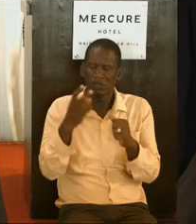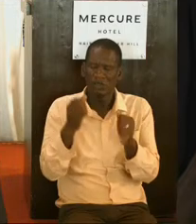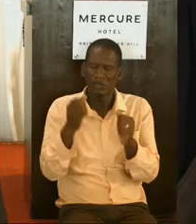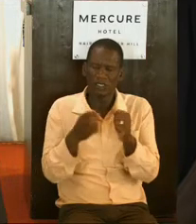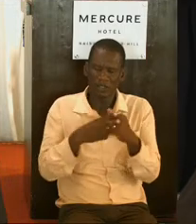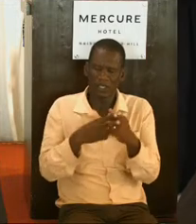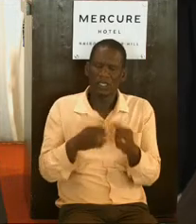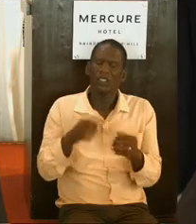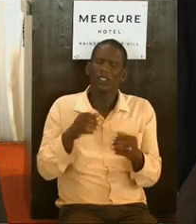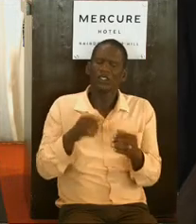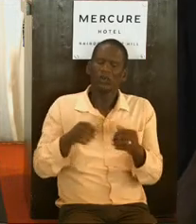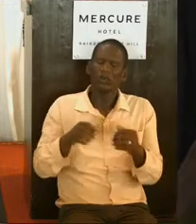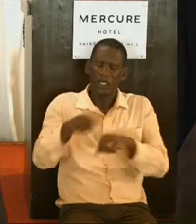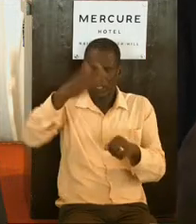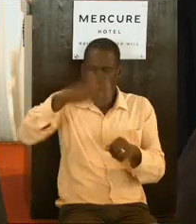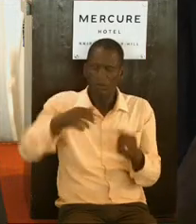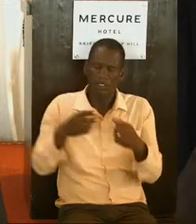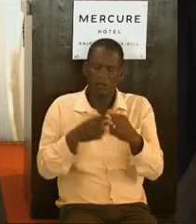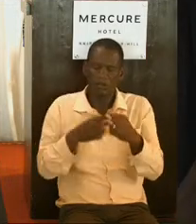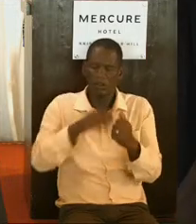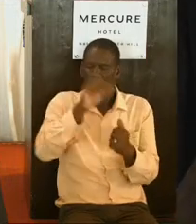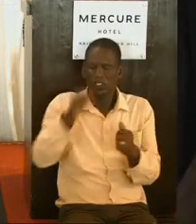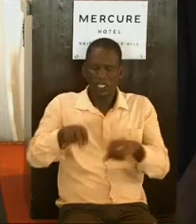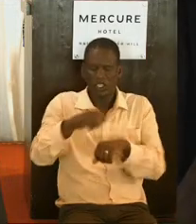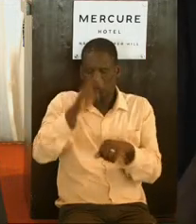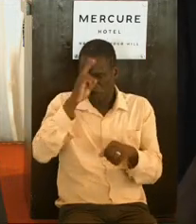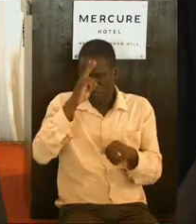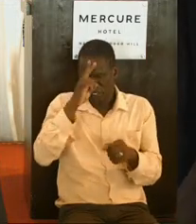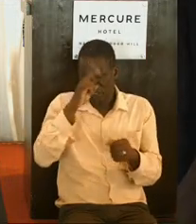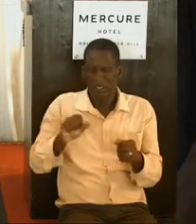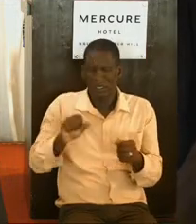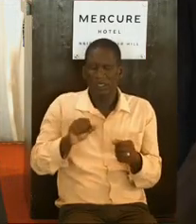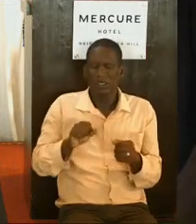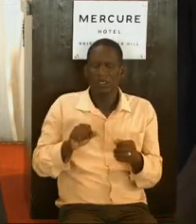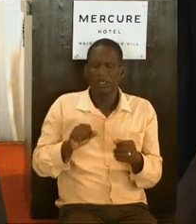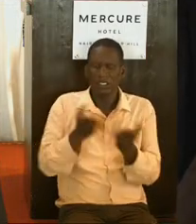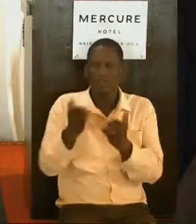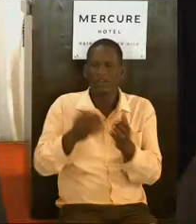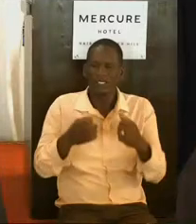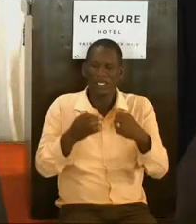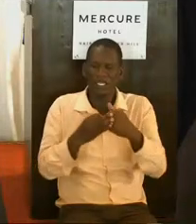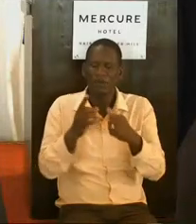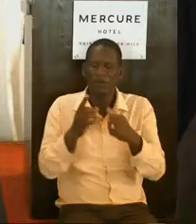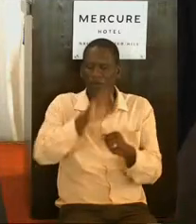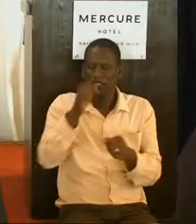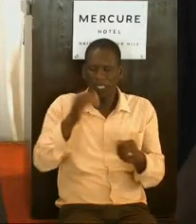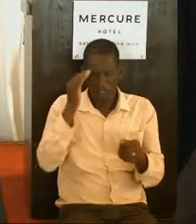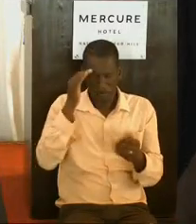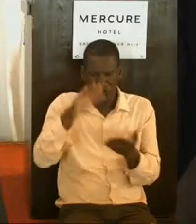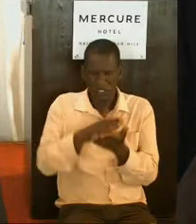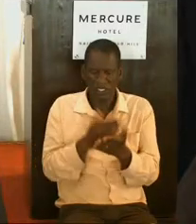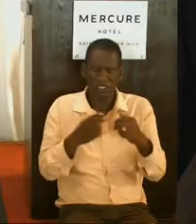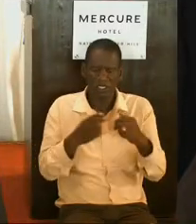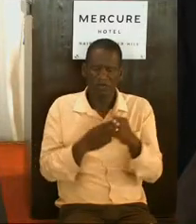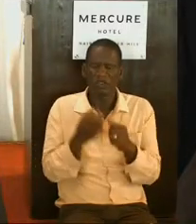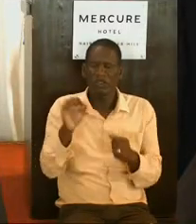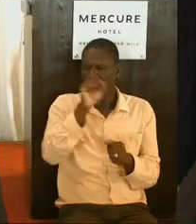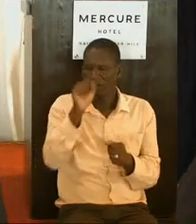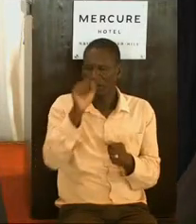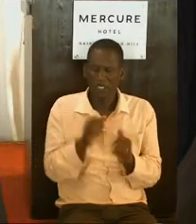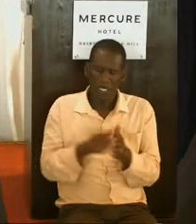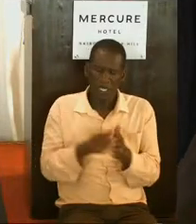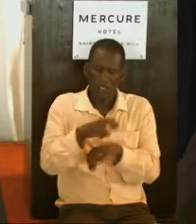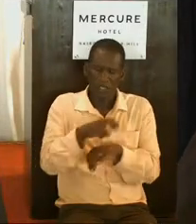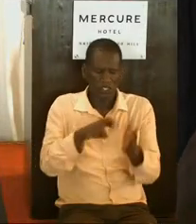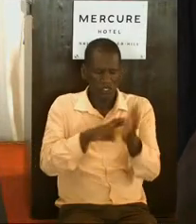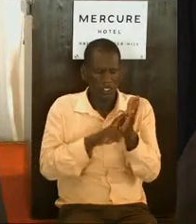Assembly 77 percent the National Police Service at 81 percent the education sector at uh 73 percent the